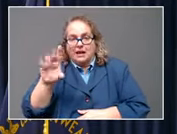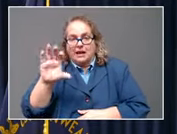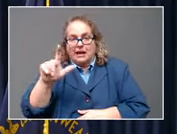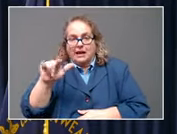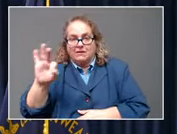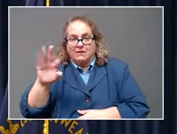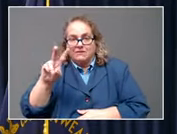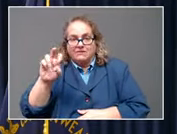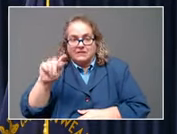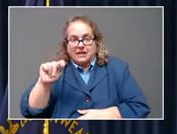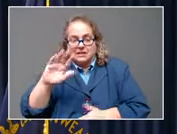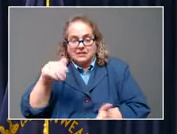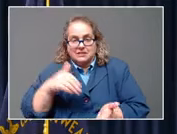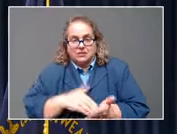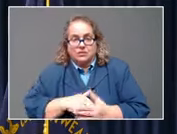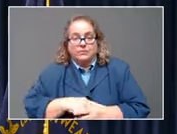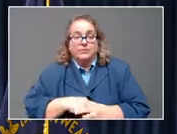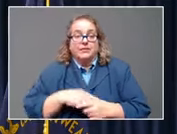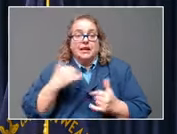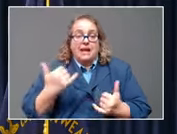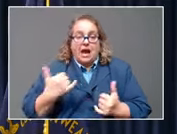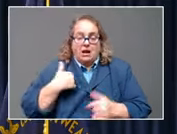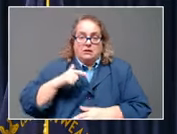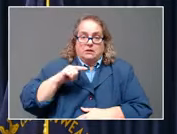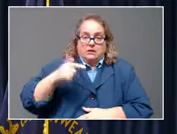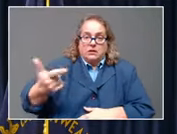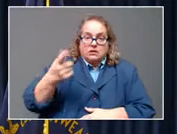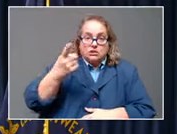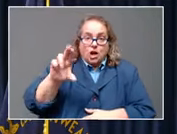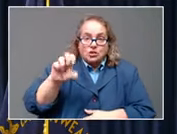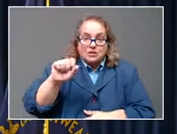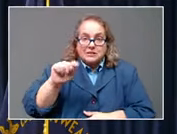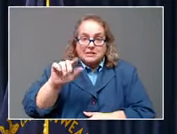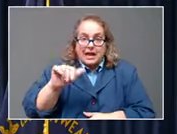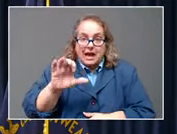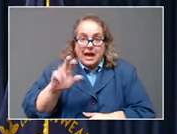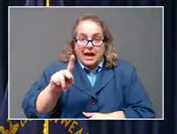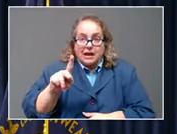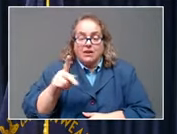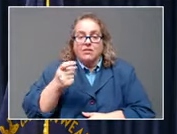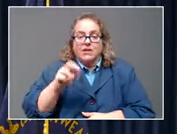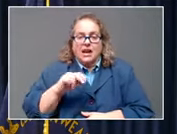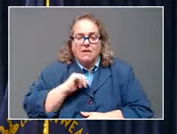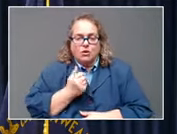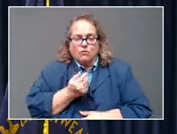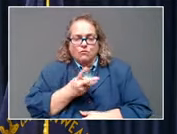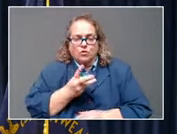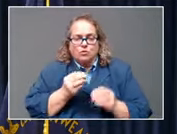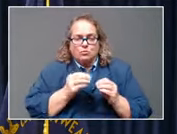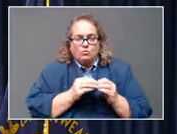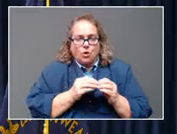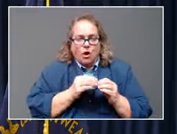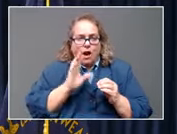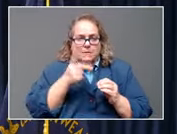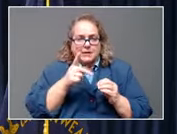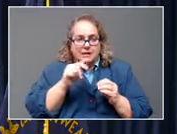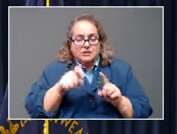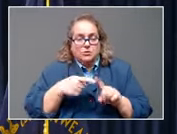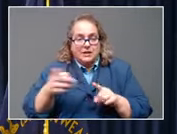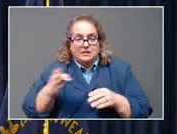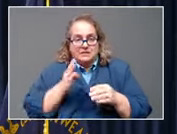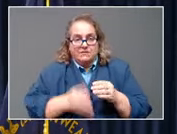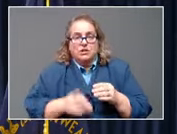turn it over to Dr. Stack for his update, and then I've got just a couple of other pieces when he is done, and we'll open it